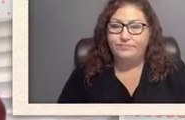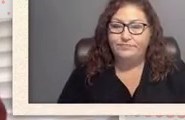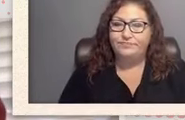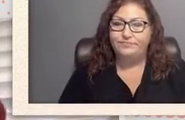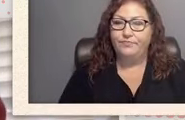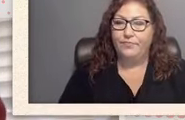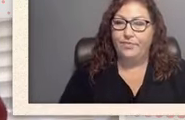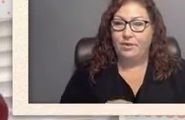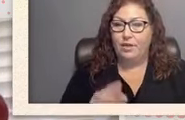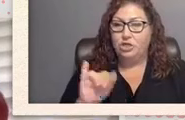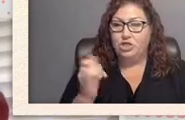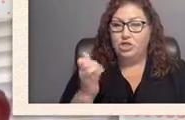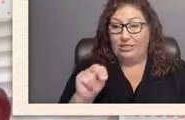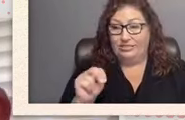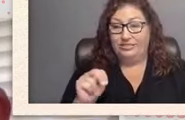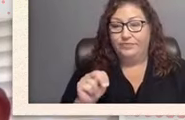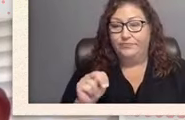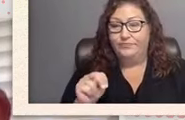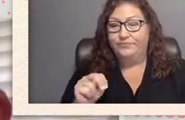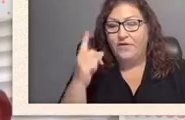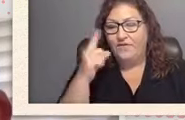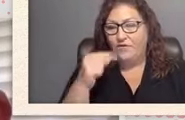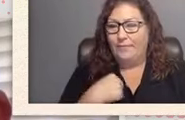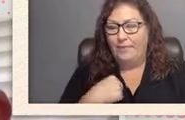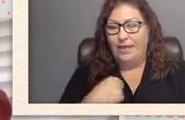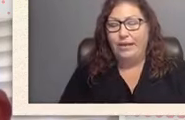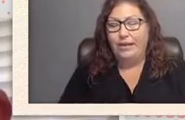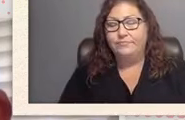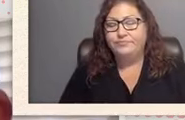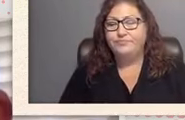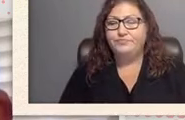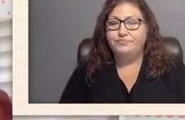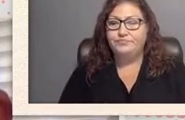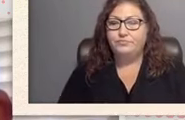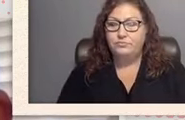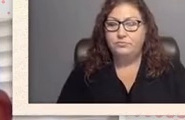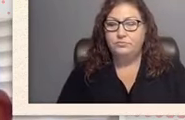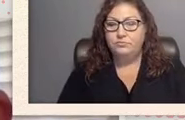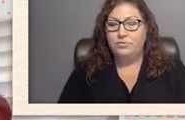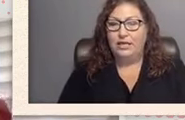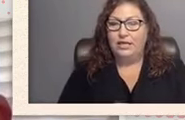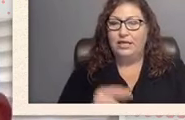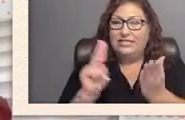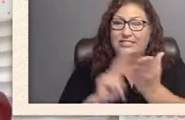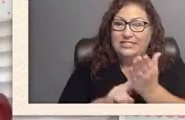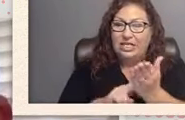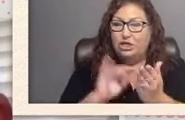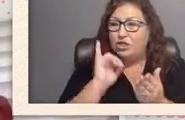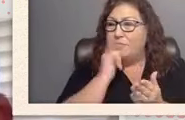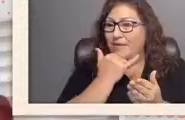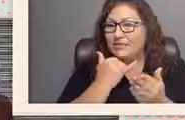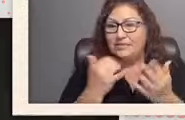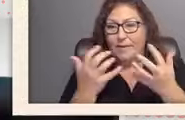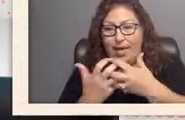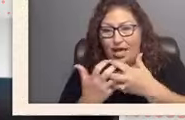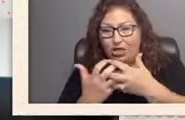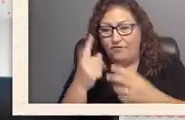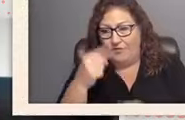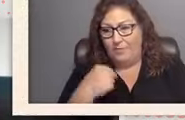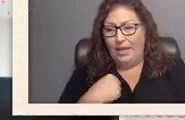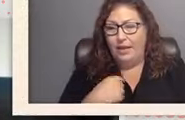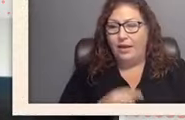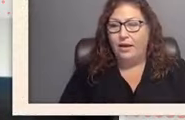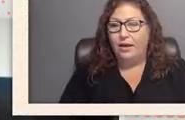For me, because it's signature mismatch for me, because